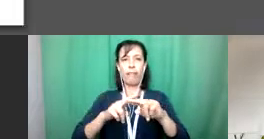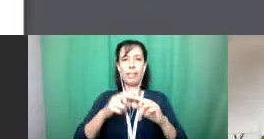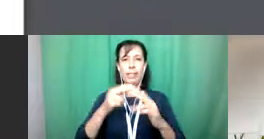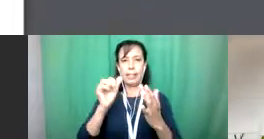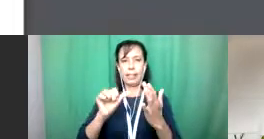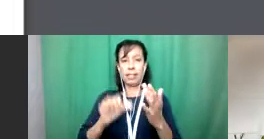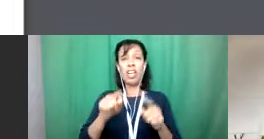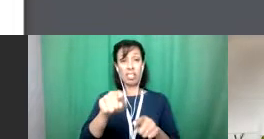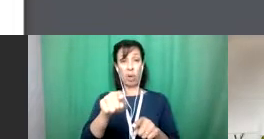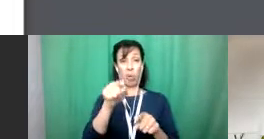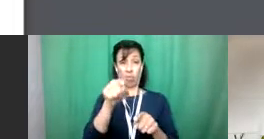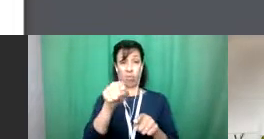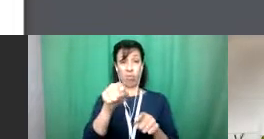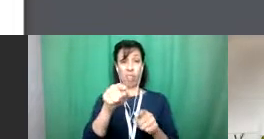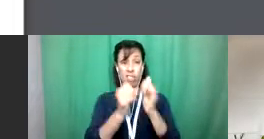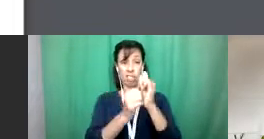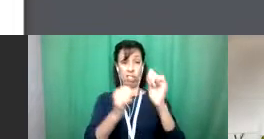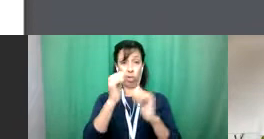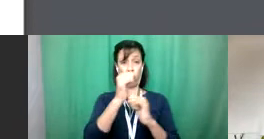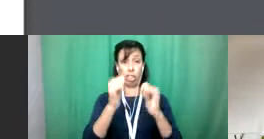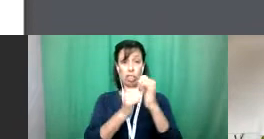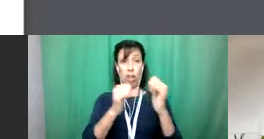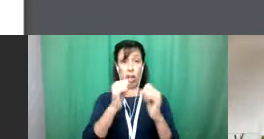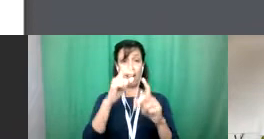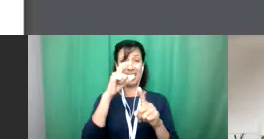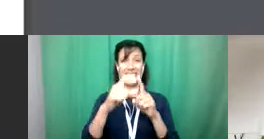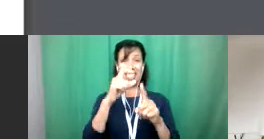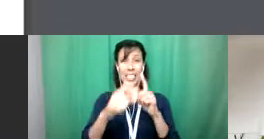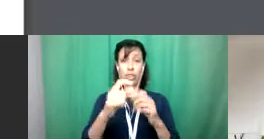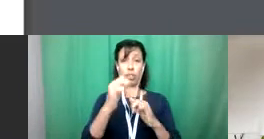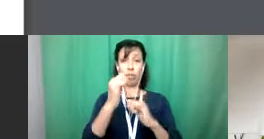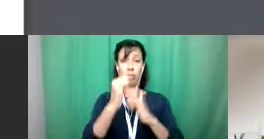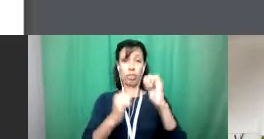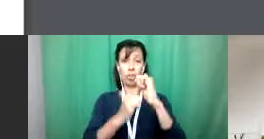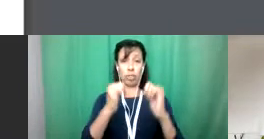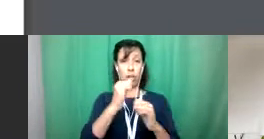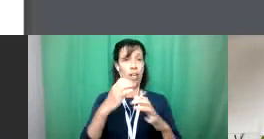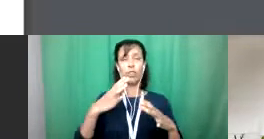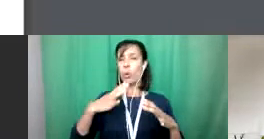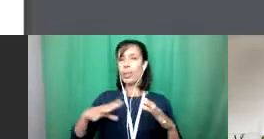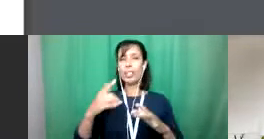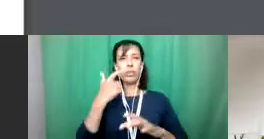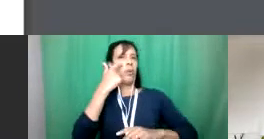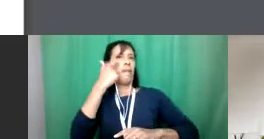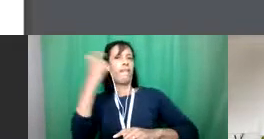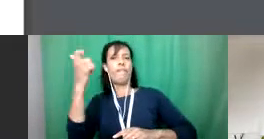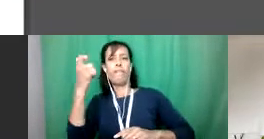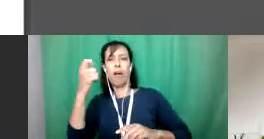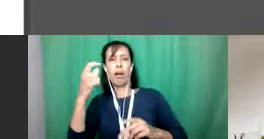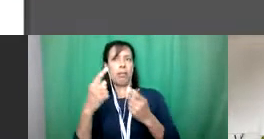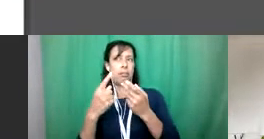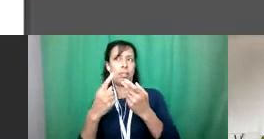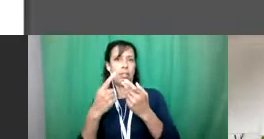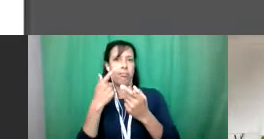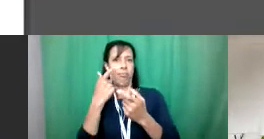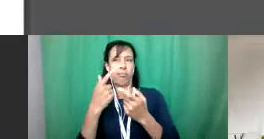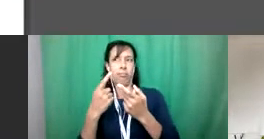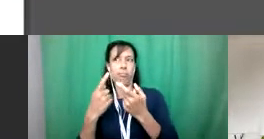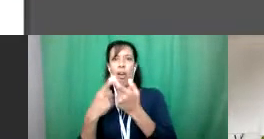the structure of your dissertation. You don't need to go away and try and find another structure to use for your